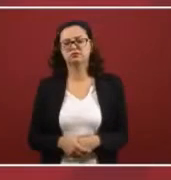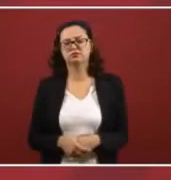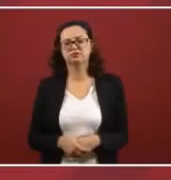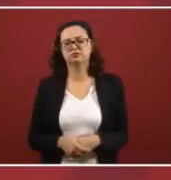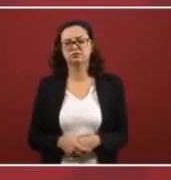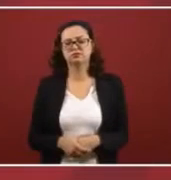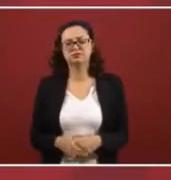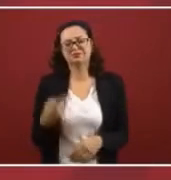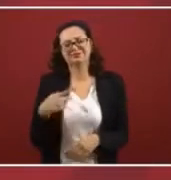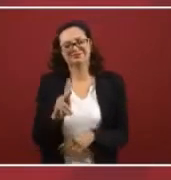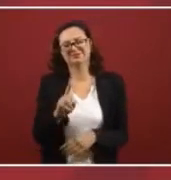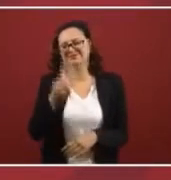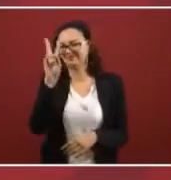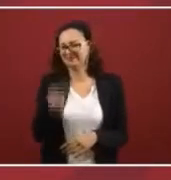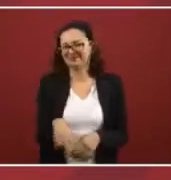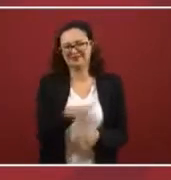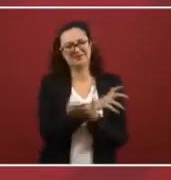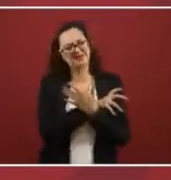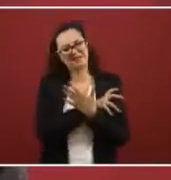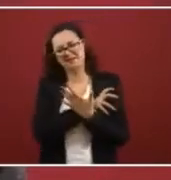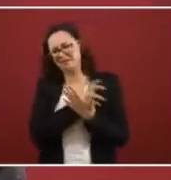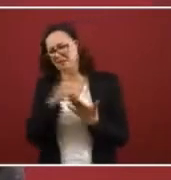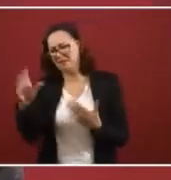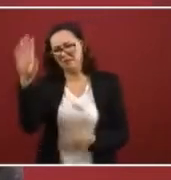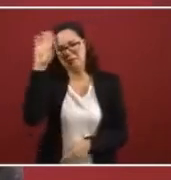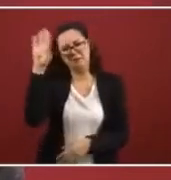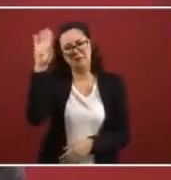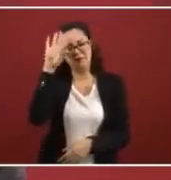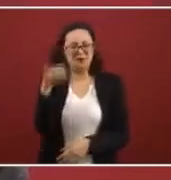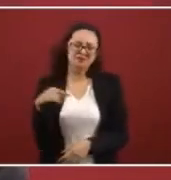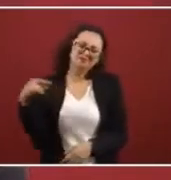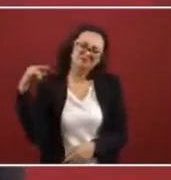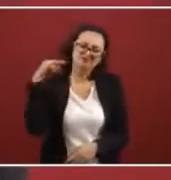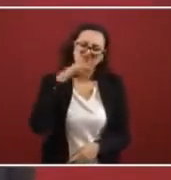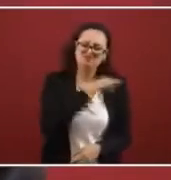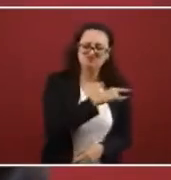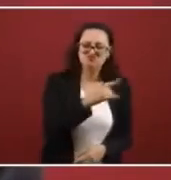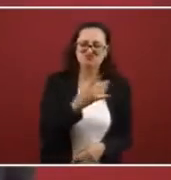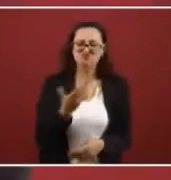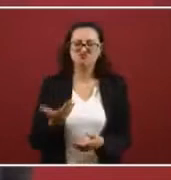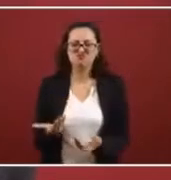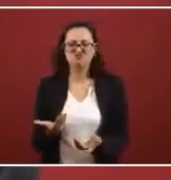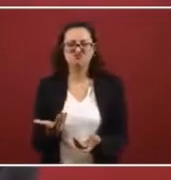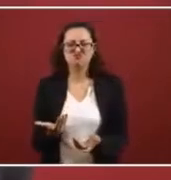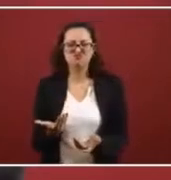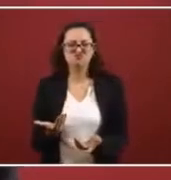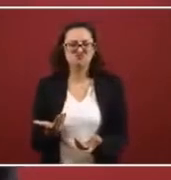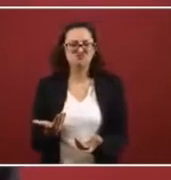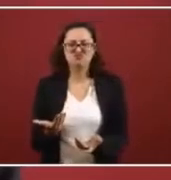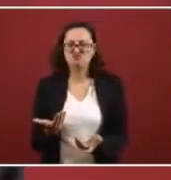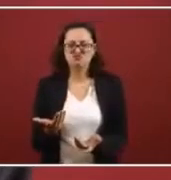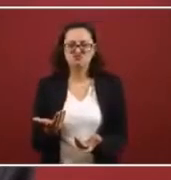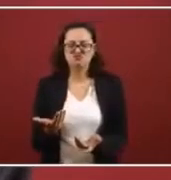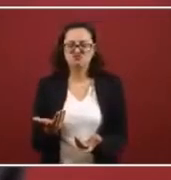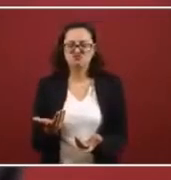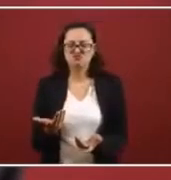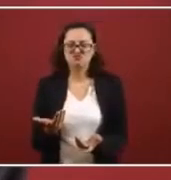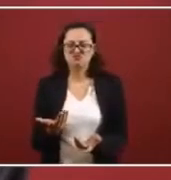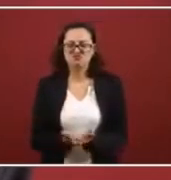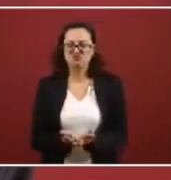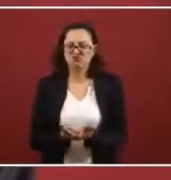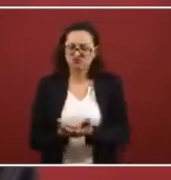but it seems to me to be the extreme of hypocrisy el ahora that now